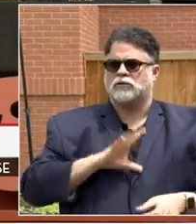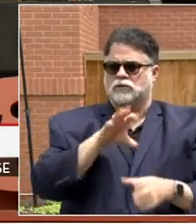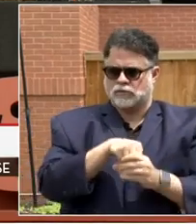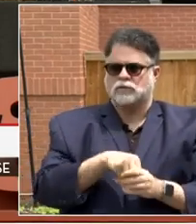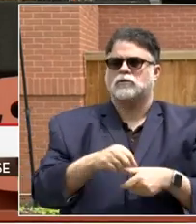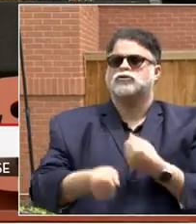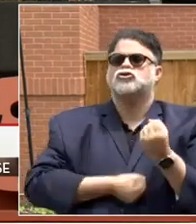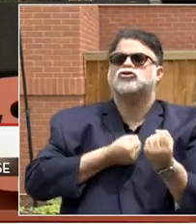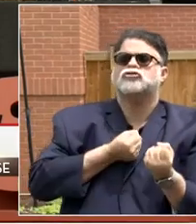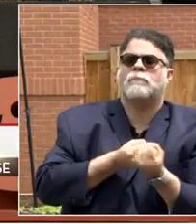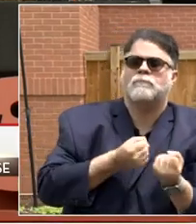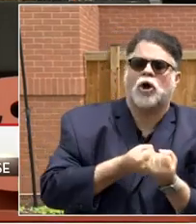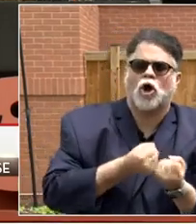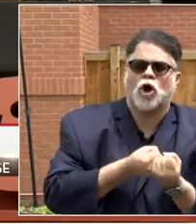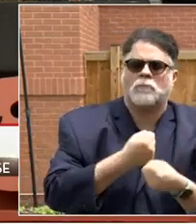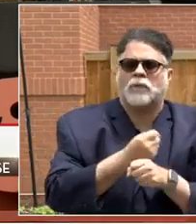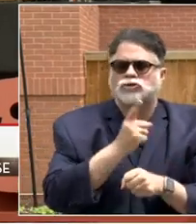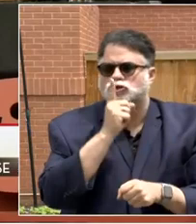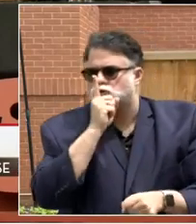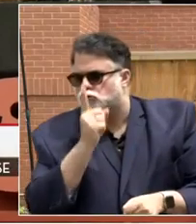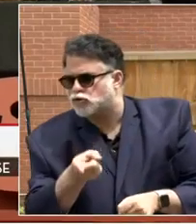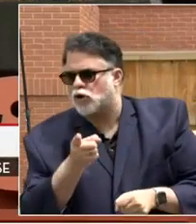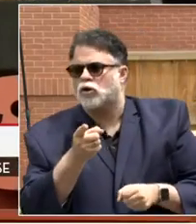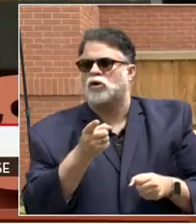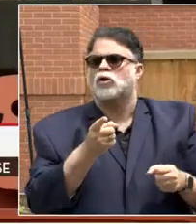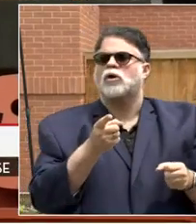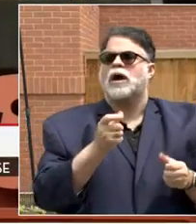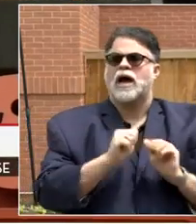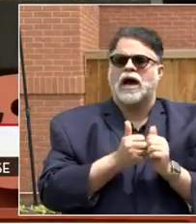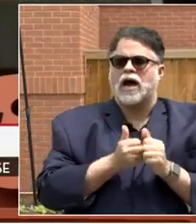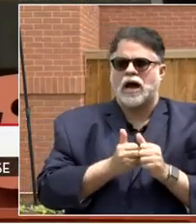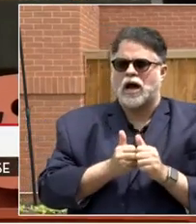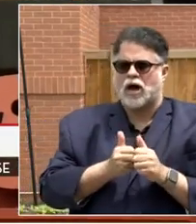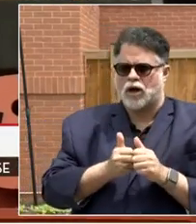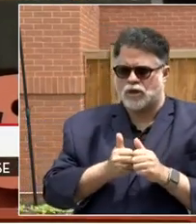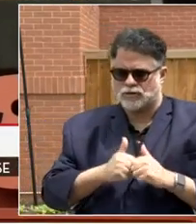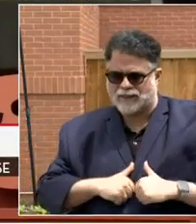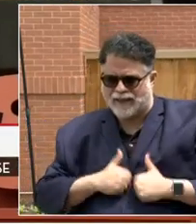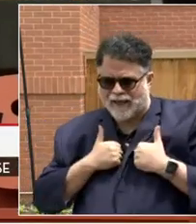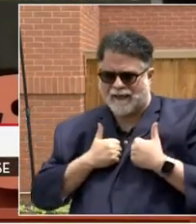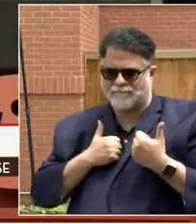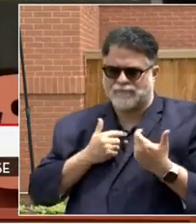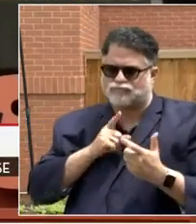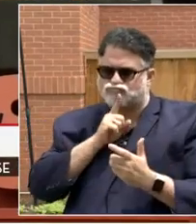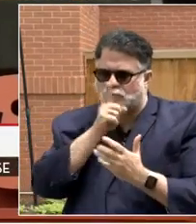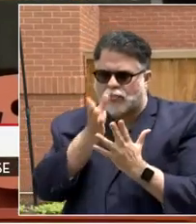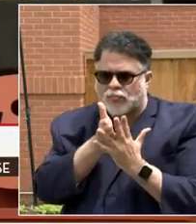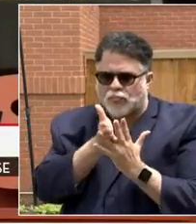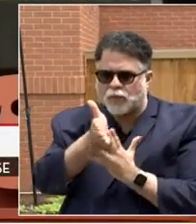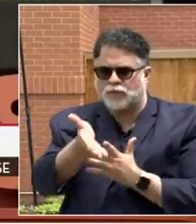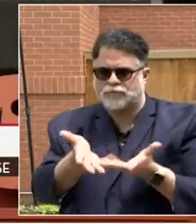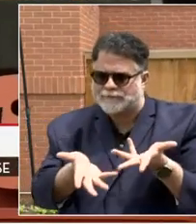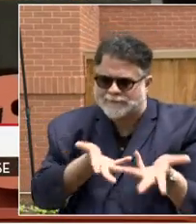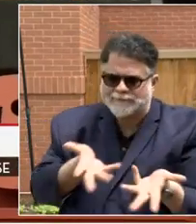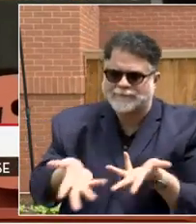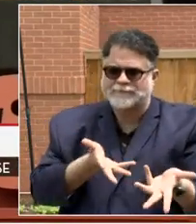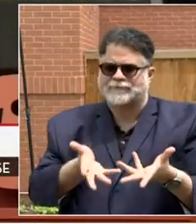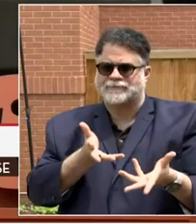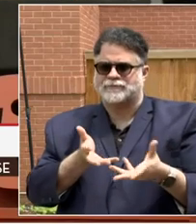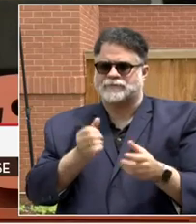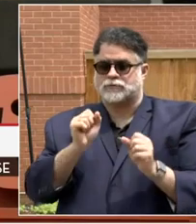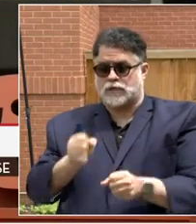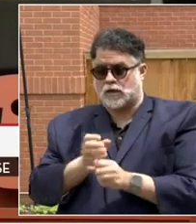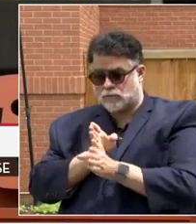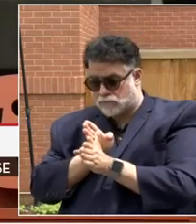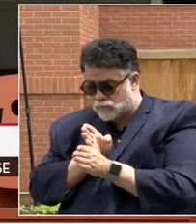our residents to the services that they need and helping them track and stay engaged in those services. So